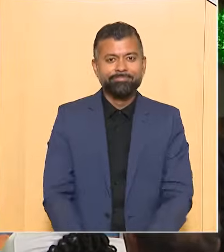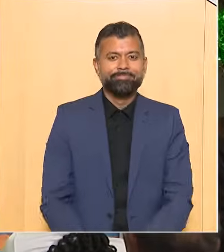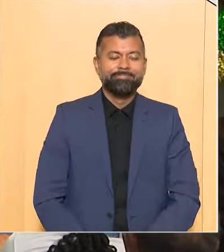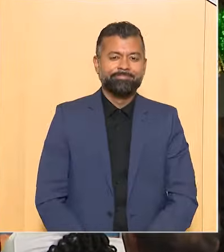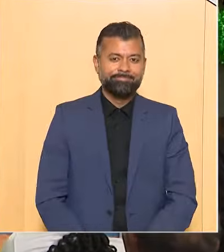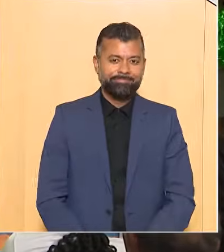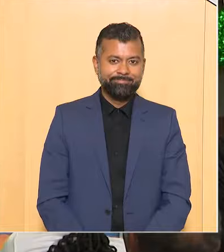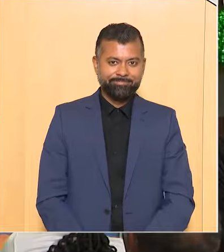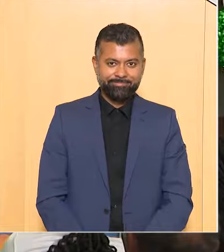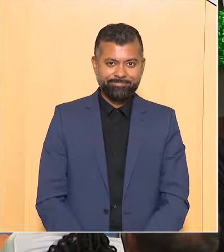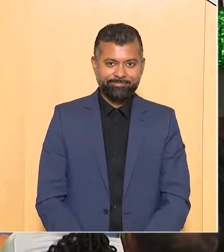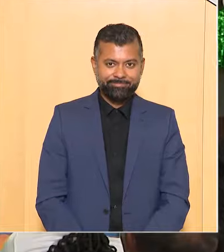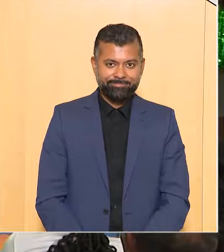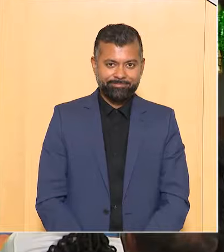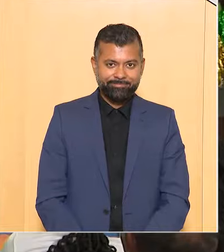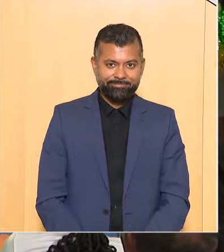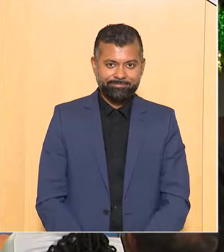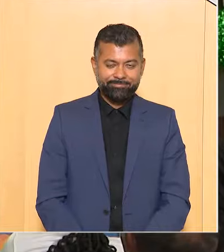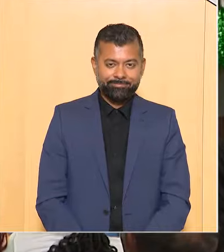Okay, so